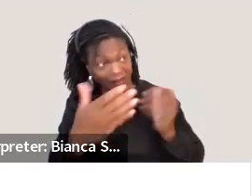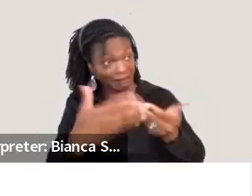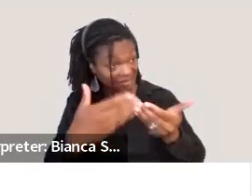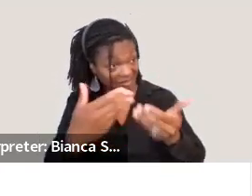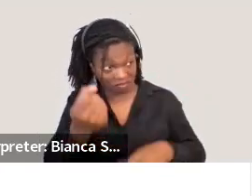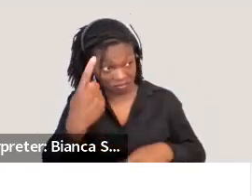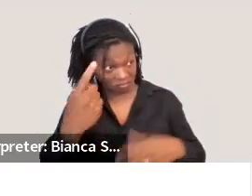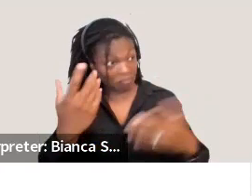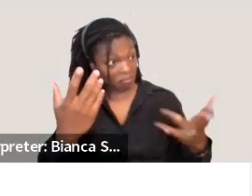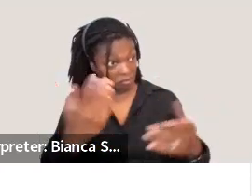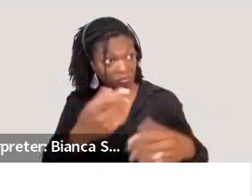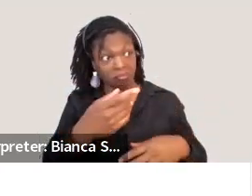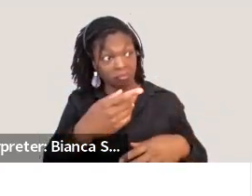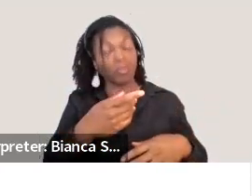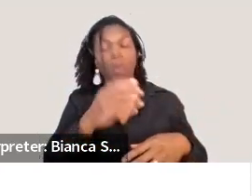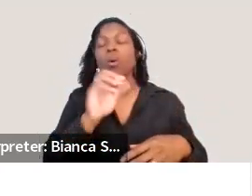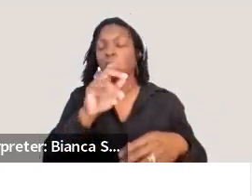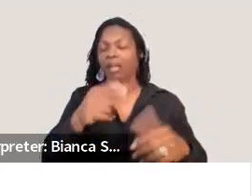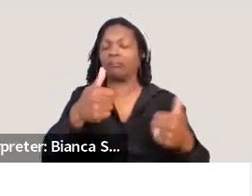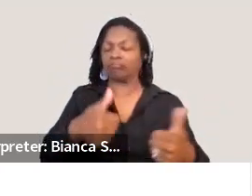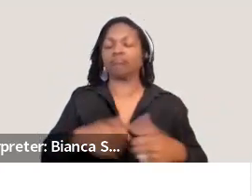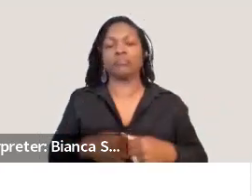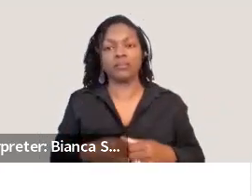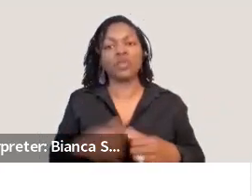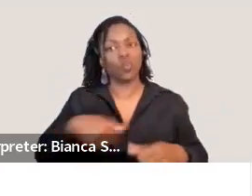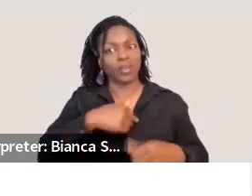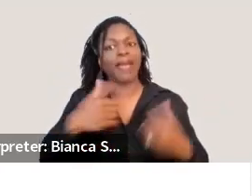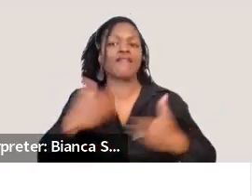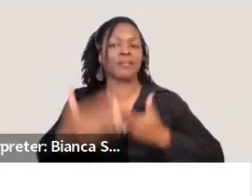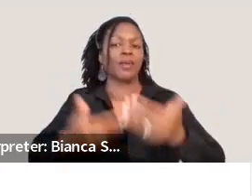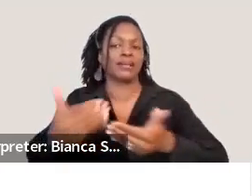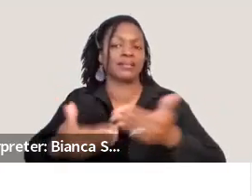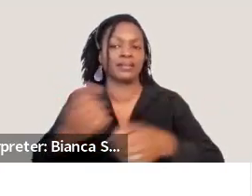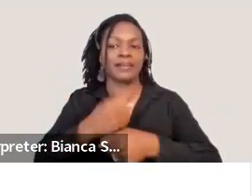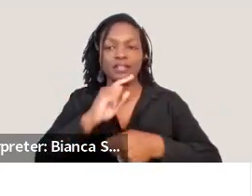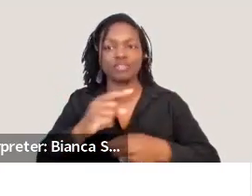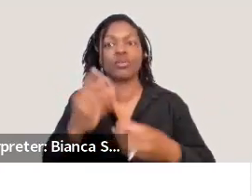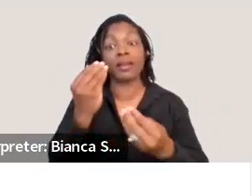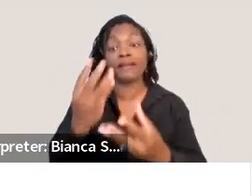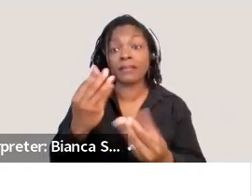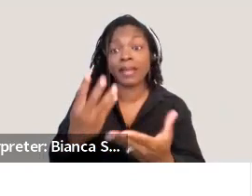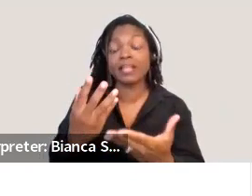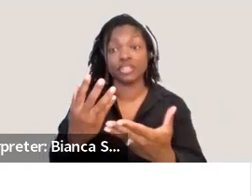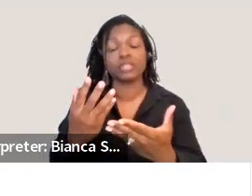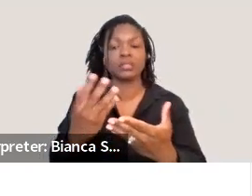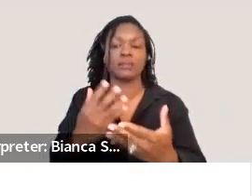pretty robust process for making sure that our information is working for